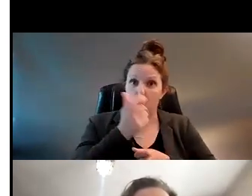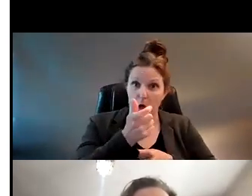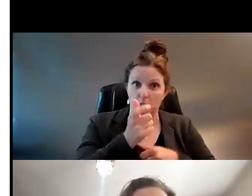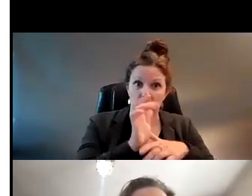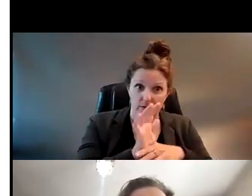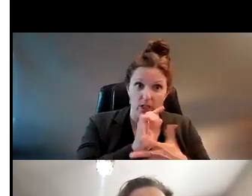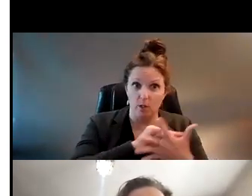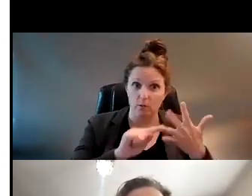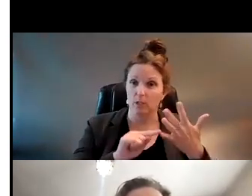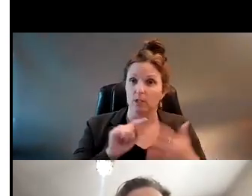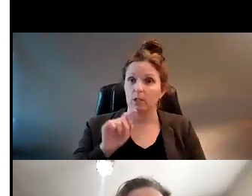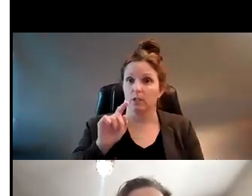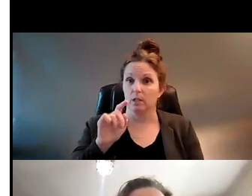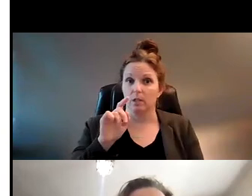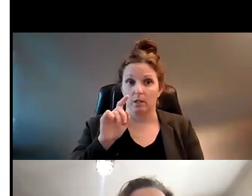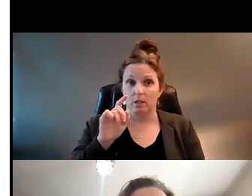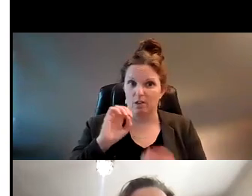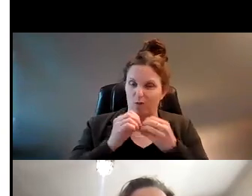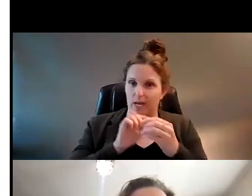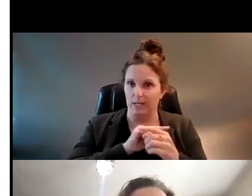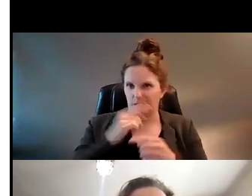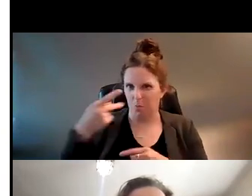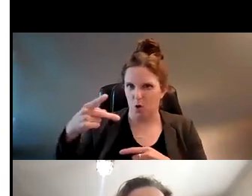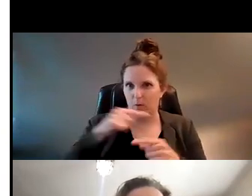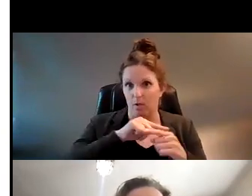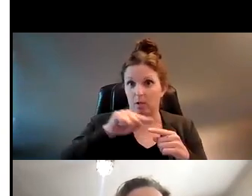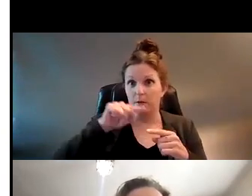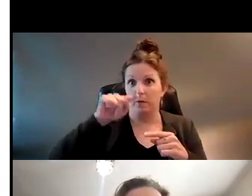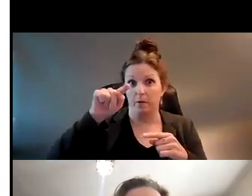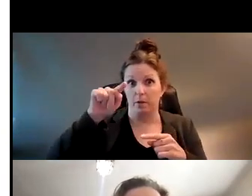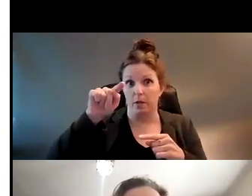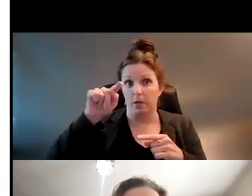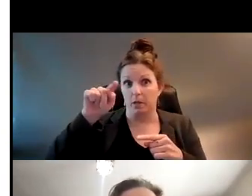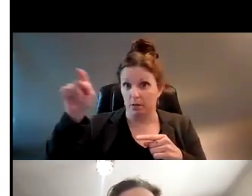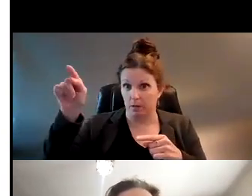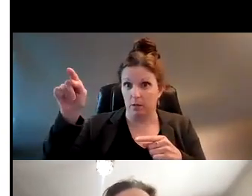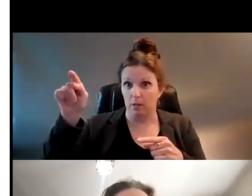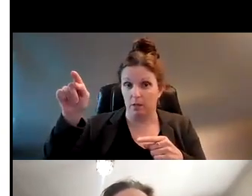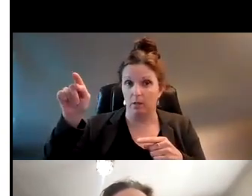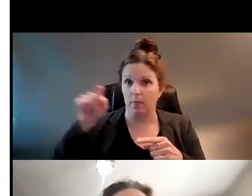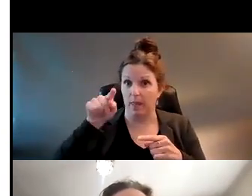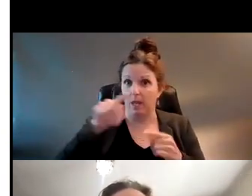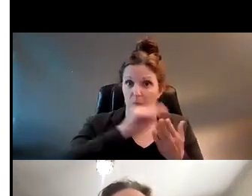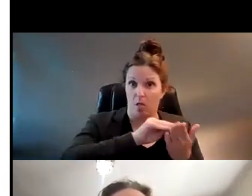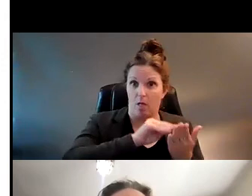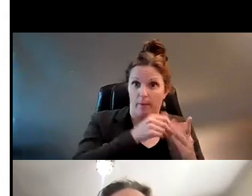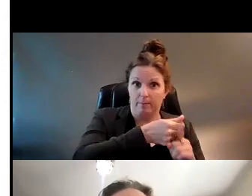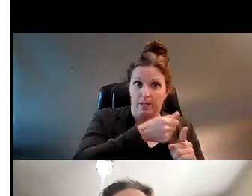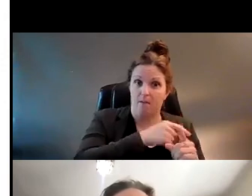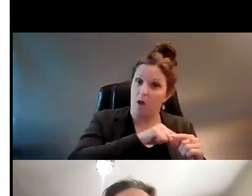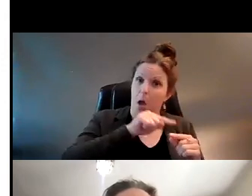of resilience are plotted in purple, and you can see that their resilience went up and it kind of stayed